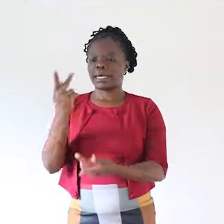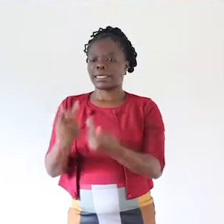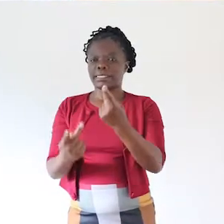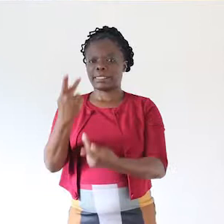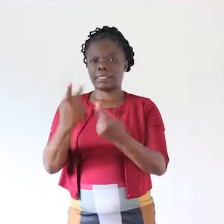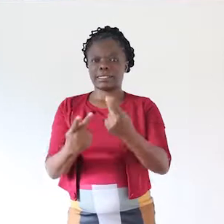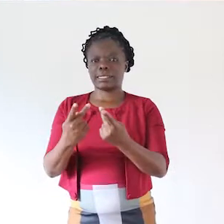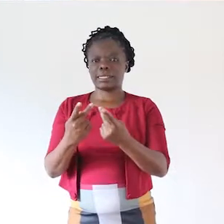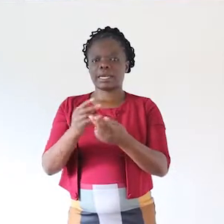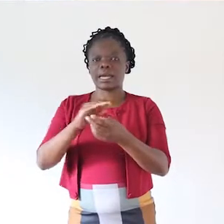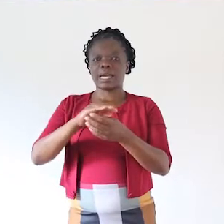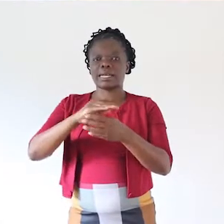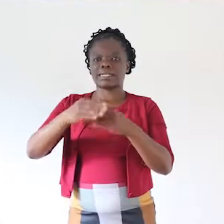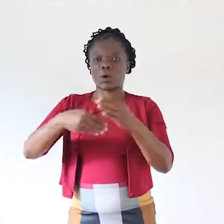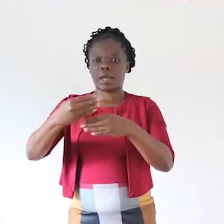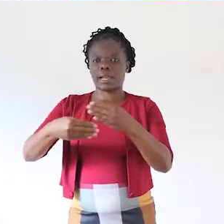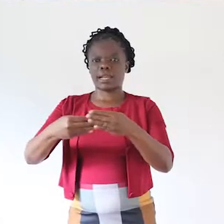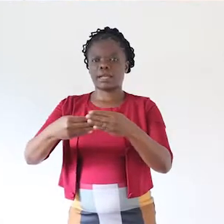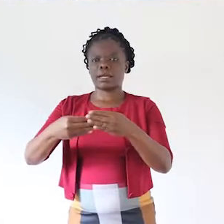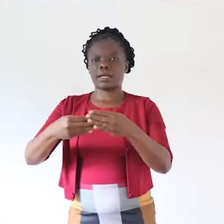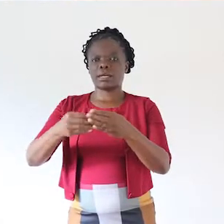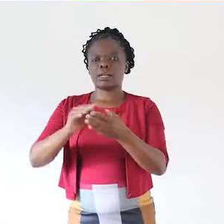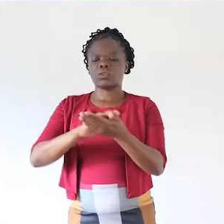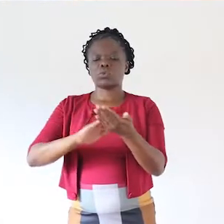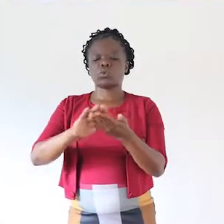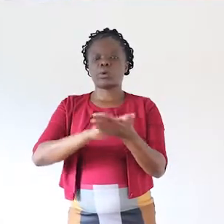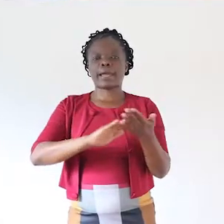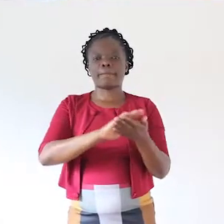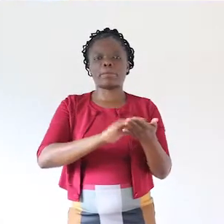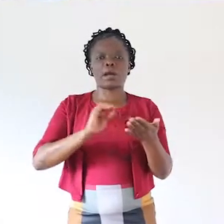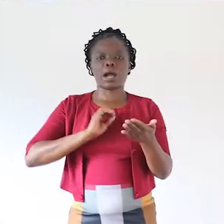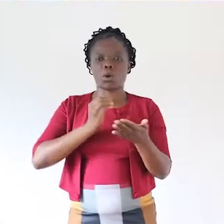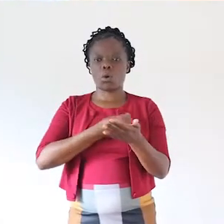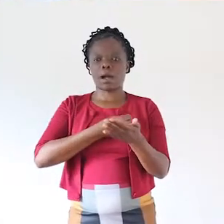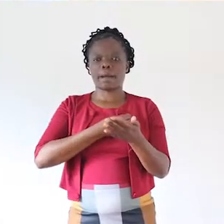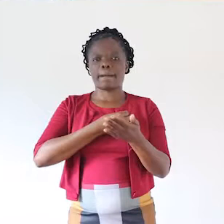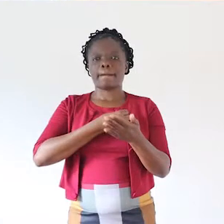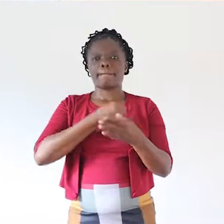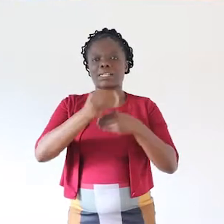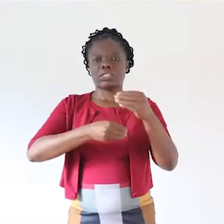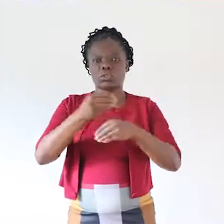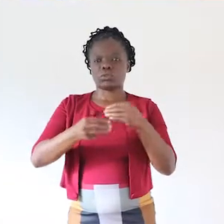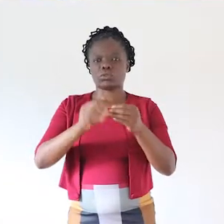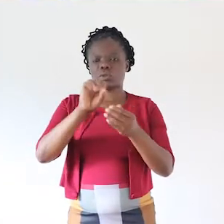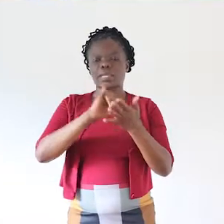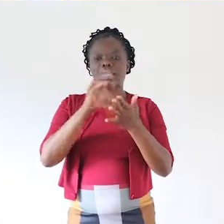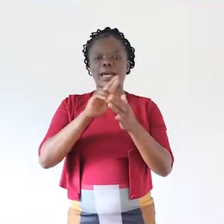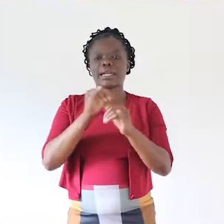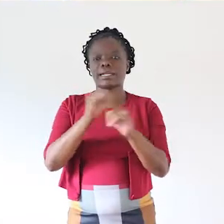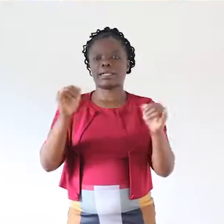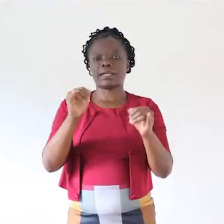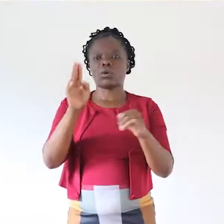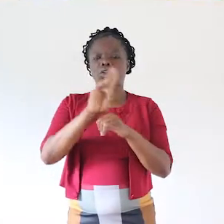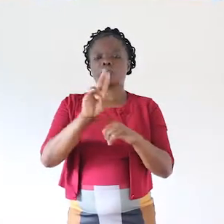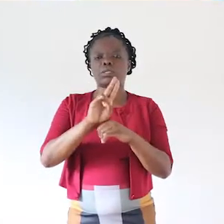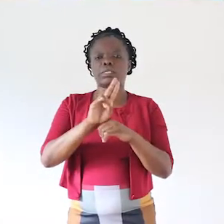towel, or to wipe our material, our equipment, so that they are clean and they are dry. And we don't use wet